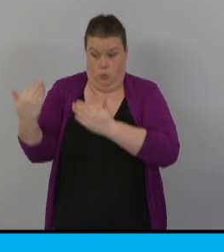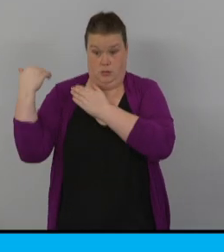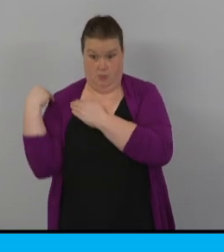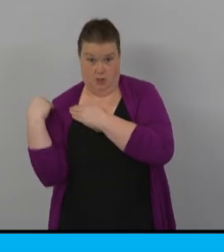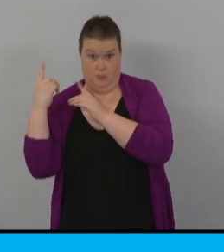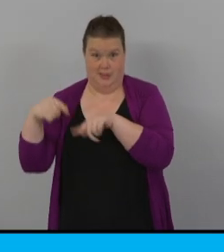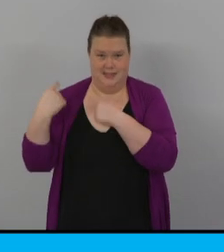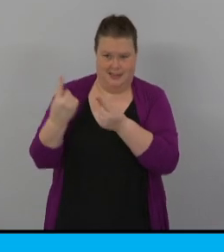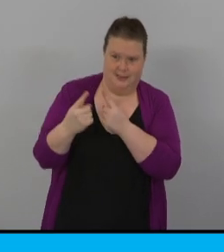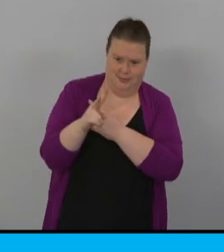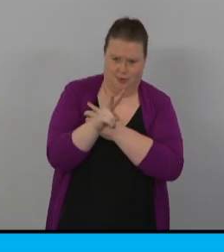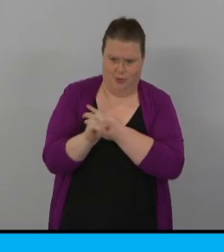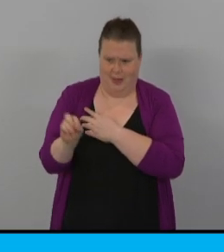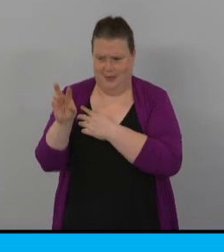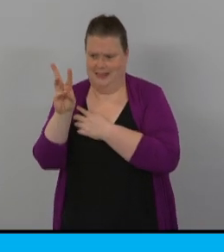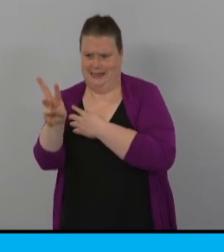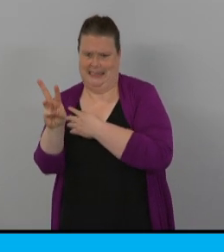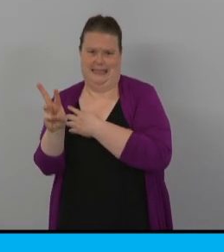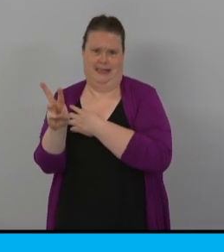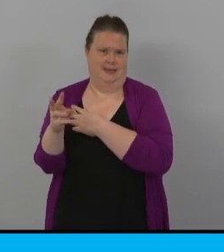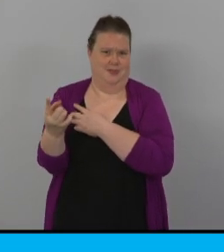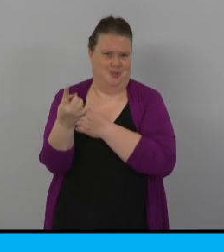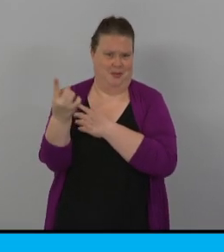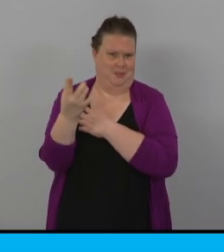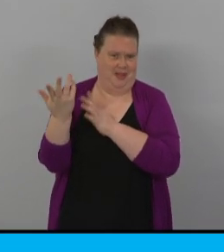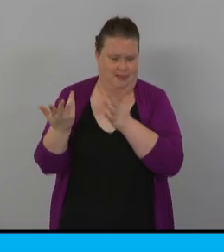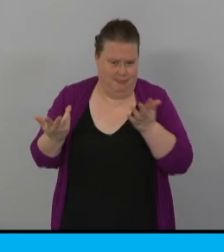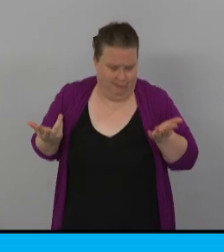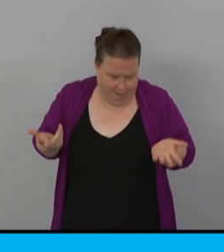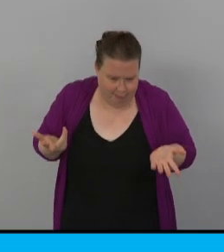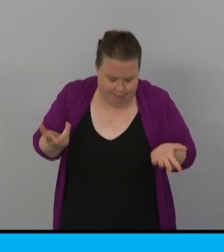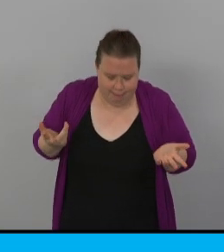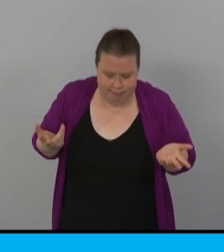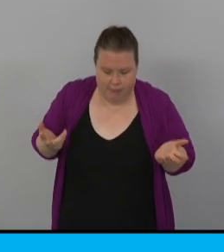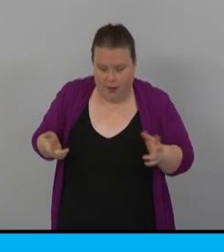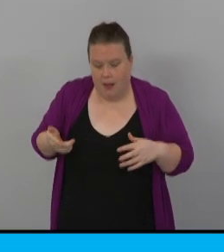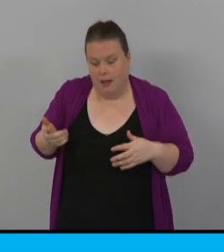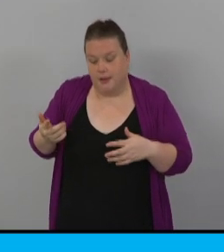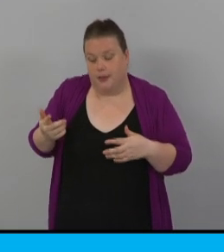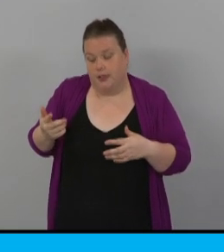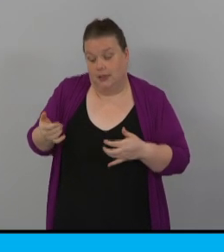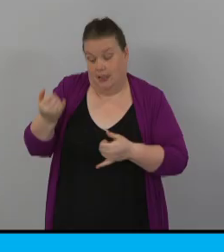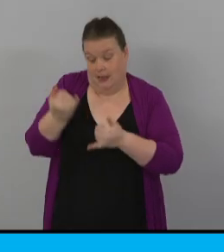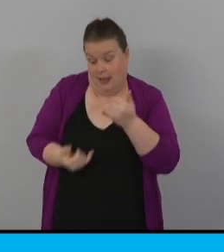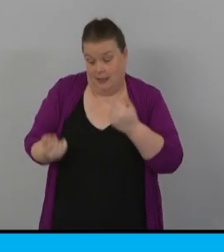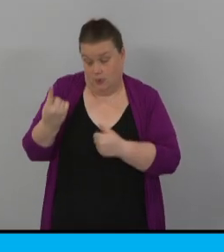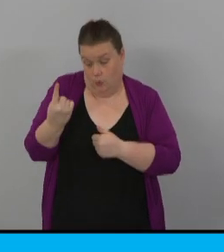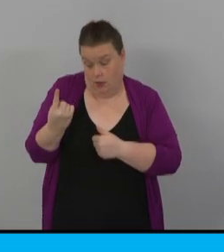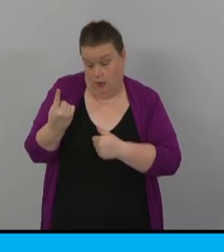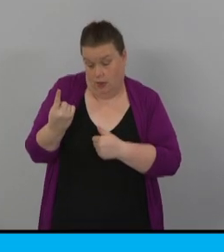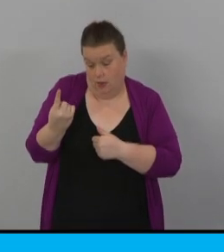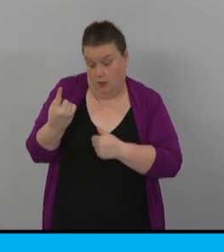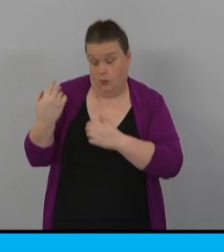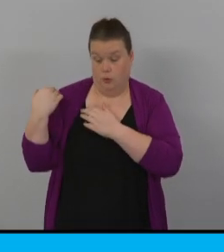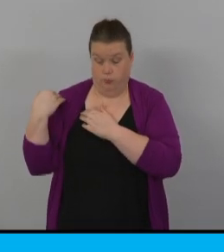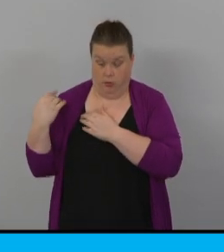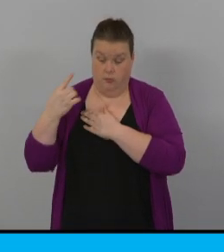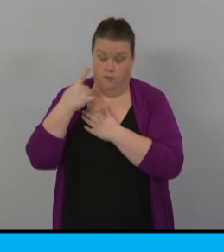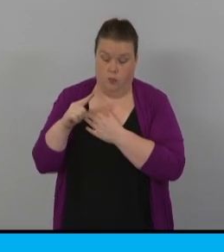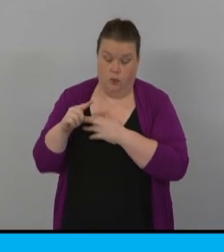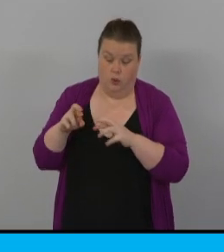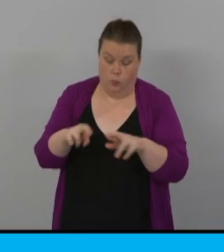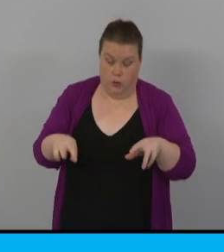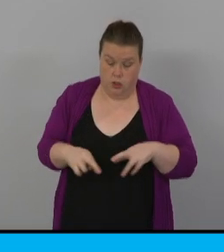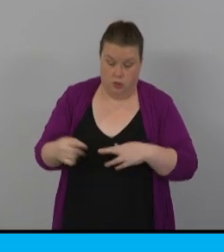maybe 2006 or 7. Anyway, and then the last one, we are also the fiscal agent for the Regional Day